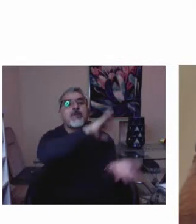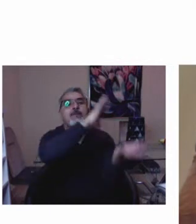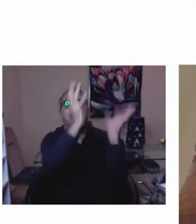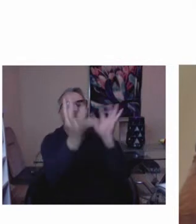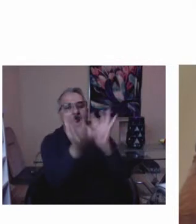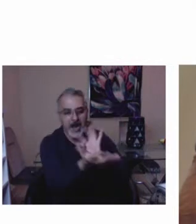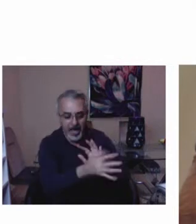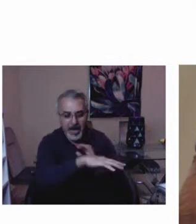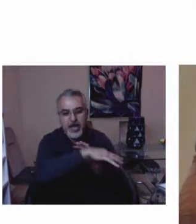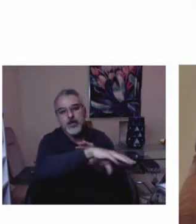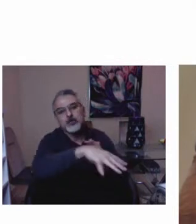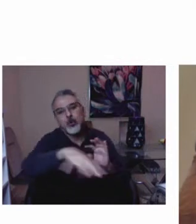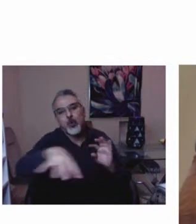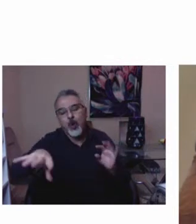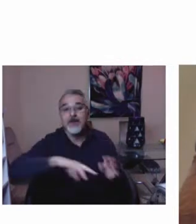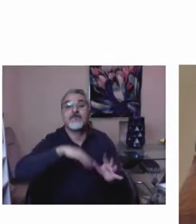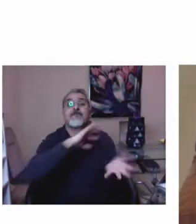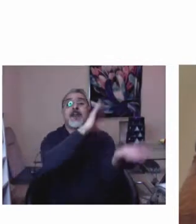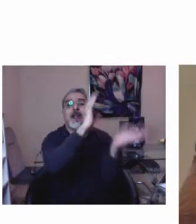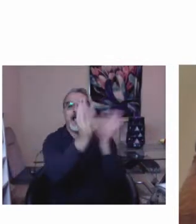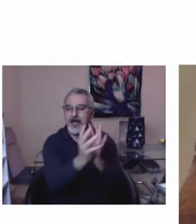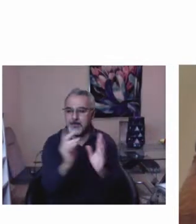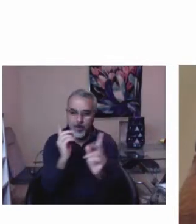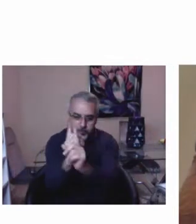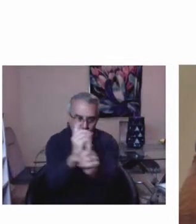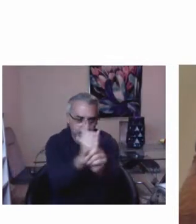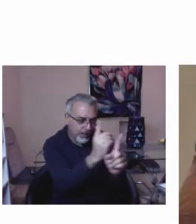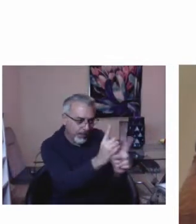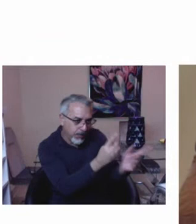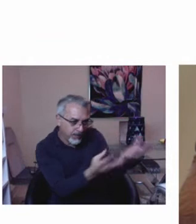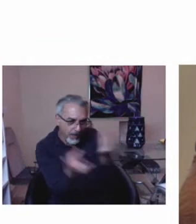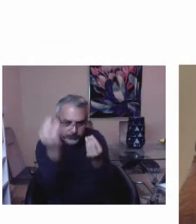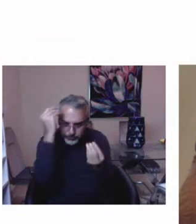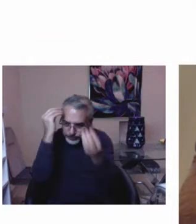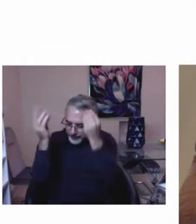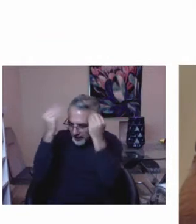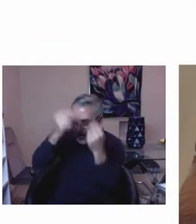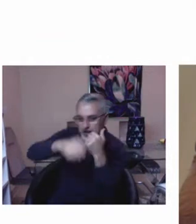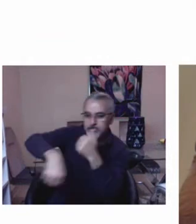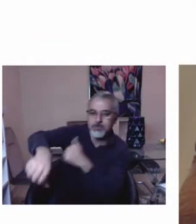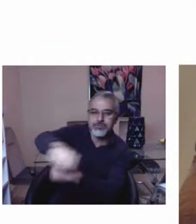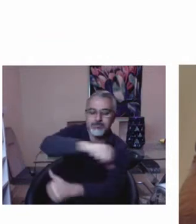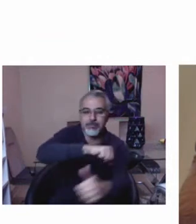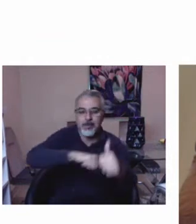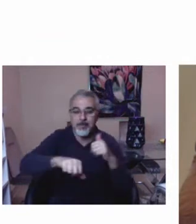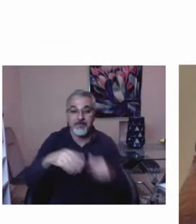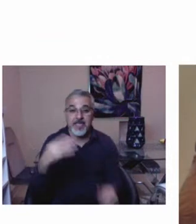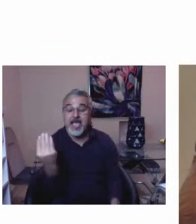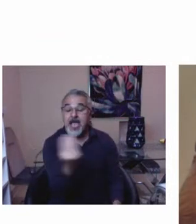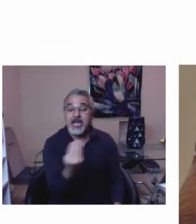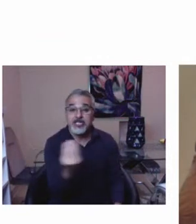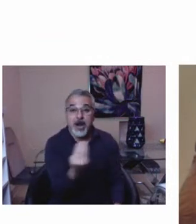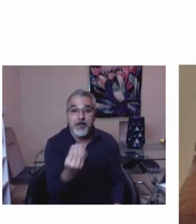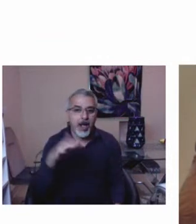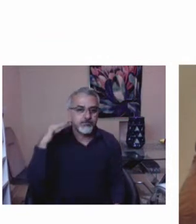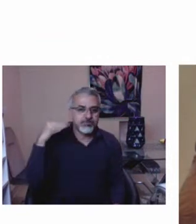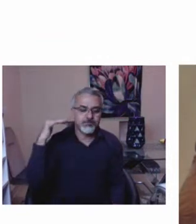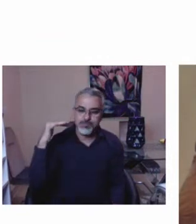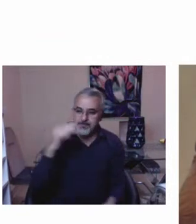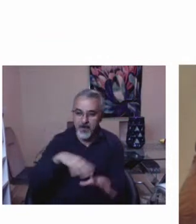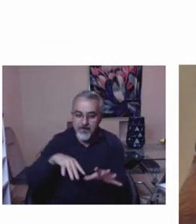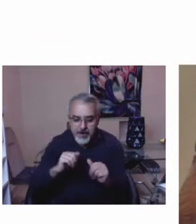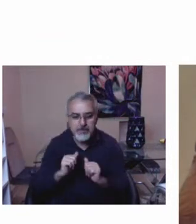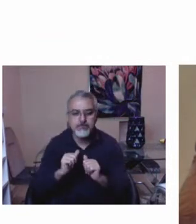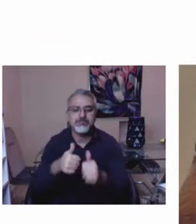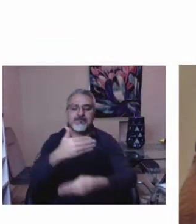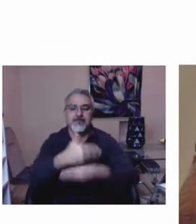positive roles and contributions to building and sustaining peace, both locally and at the national level.